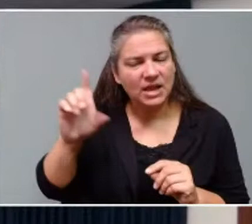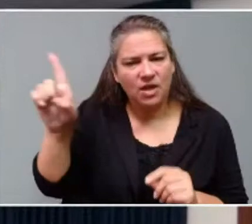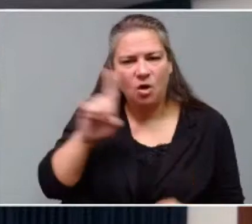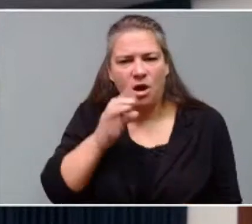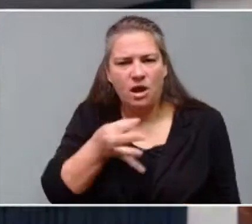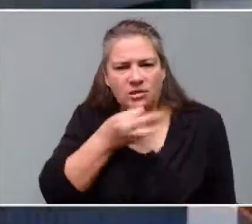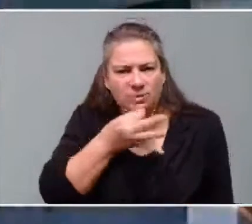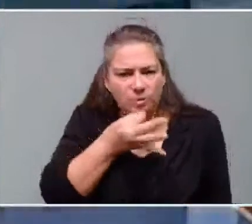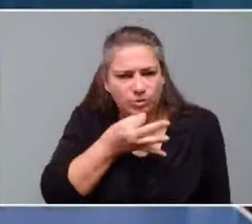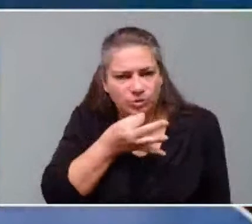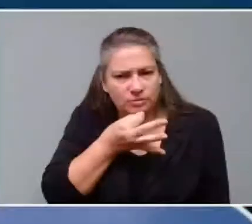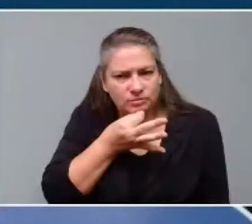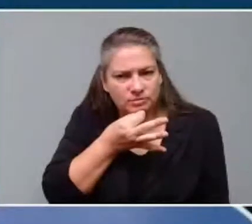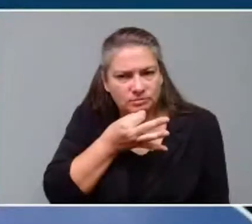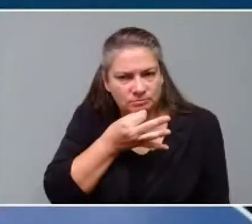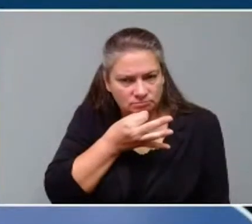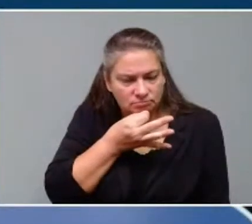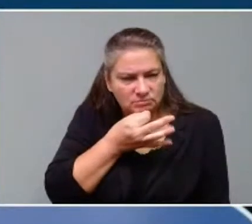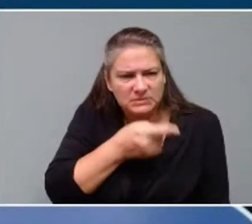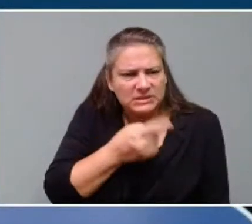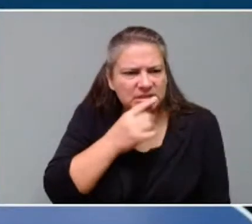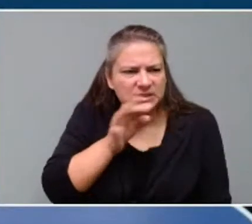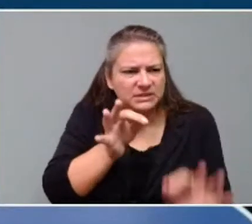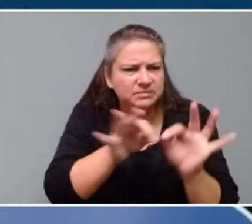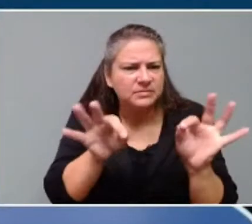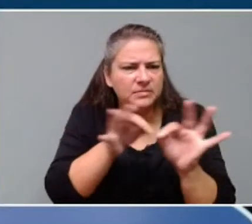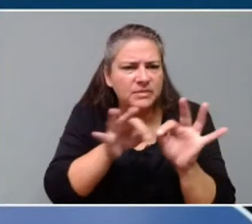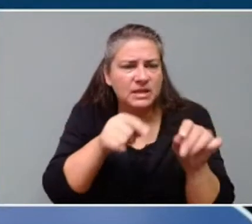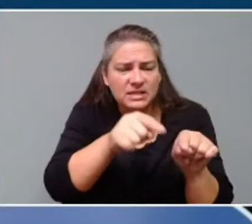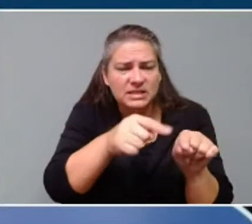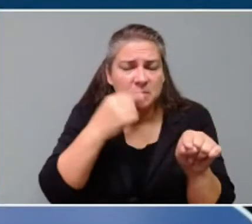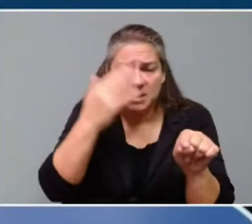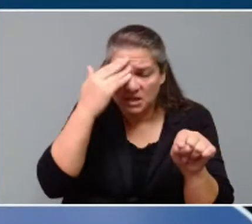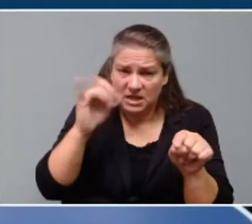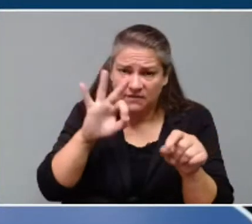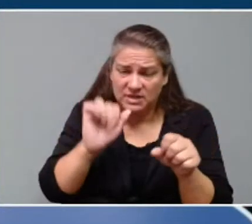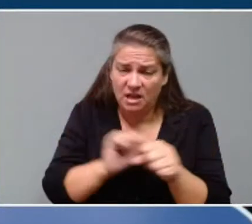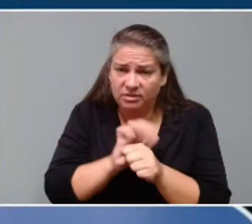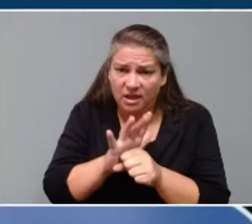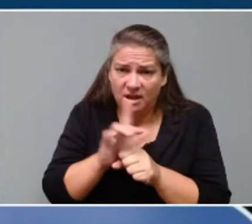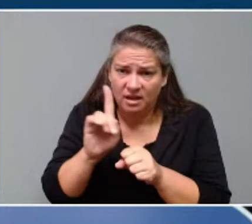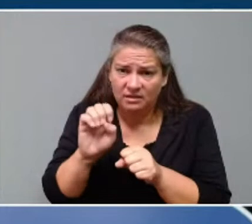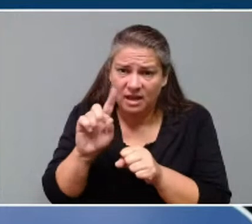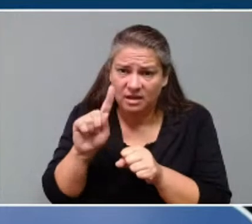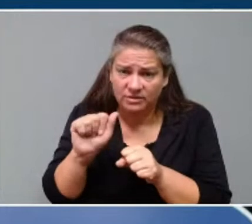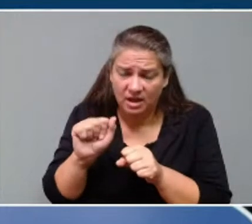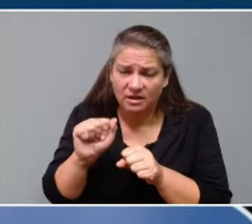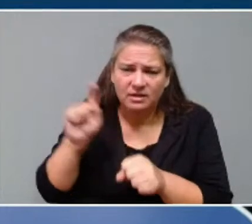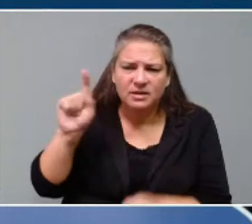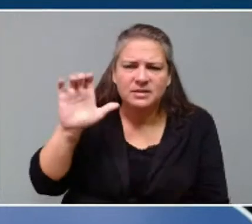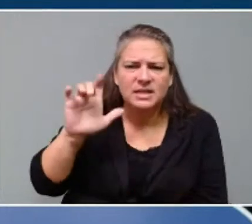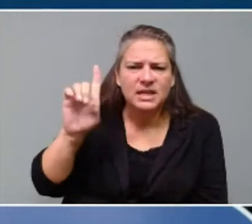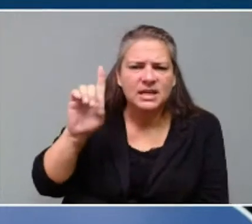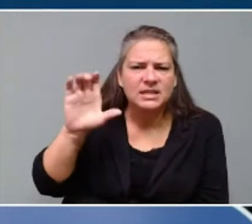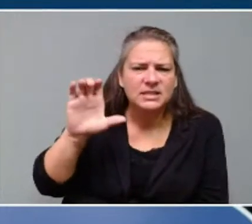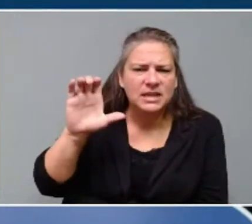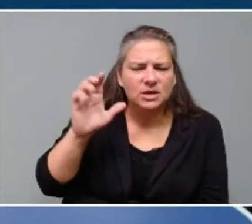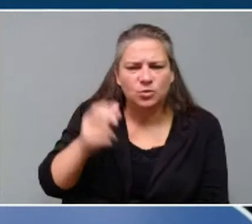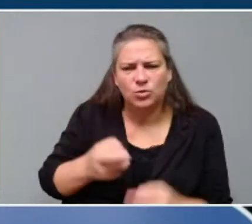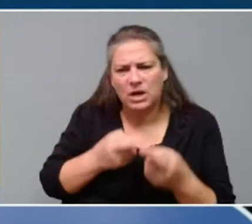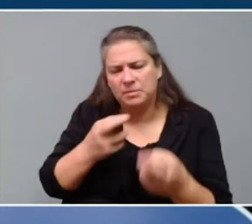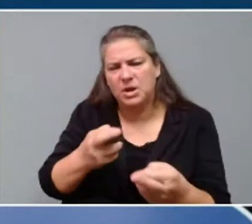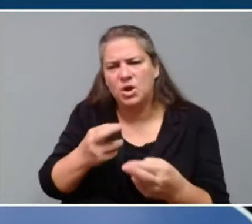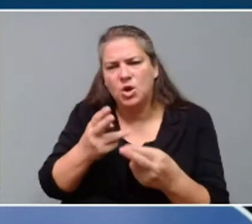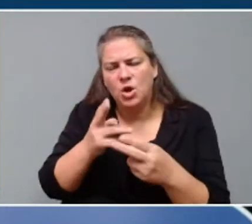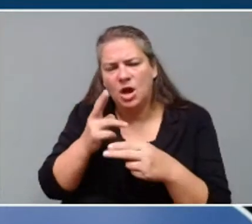so they've said very clearly that because of the Delta variant, CDC recommends universal masking indoors by all